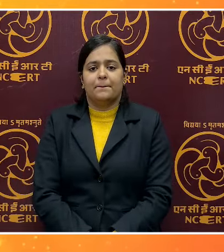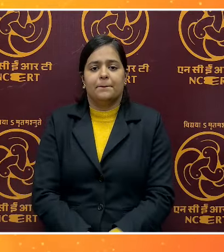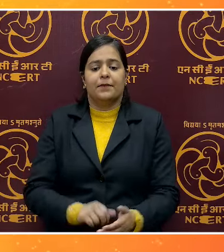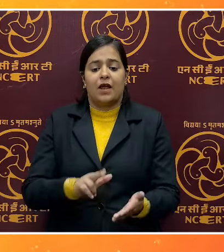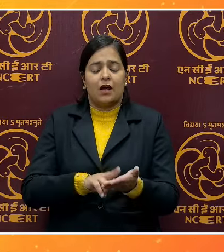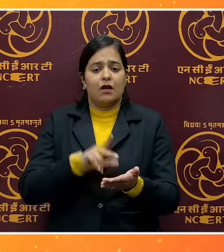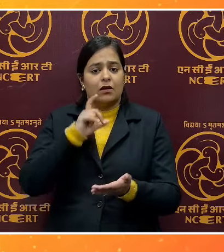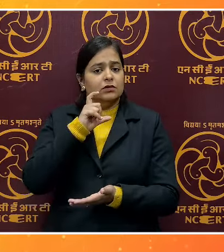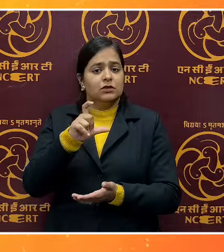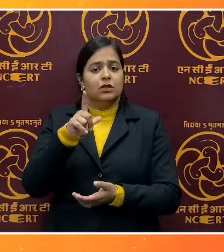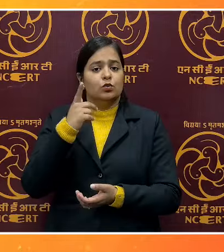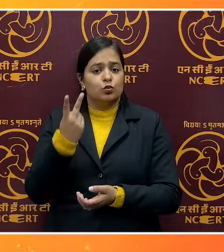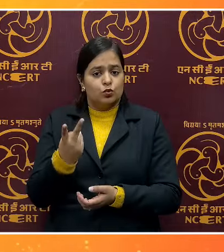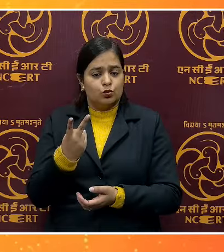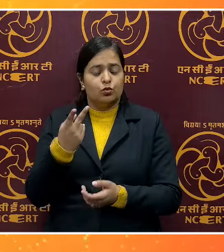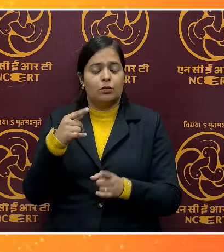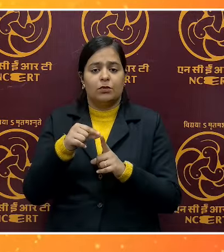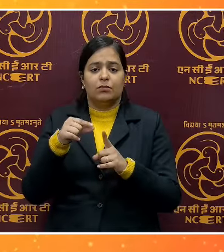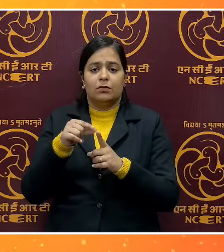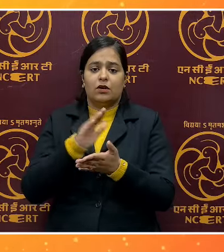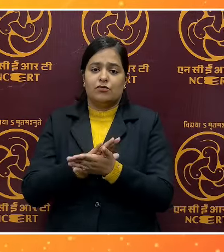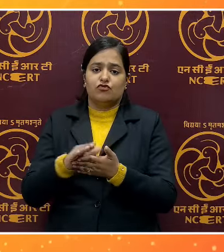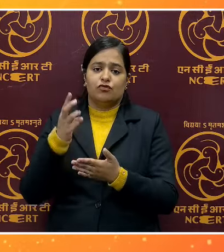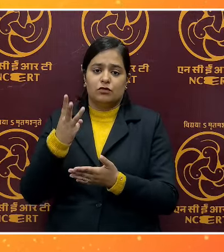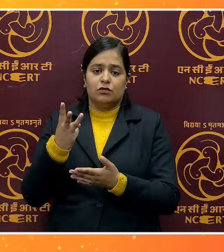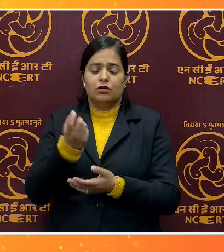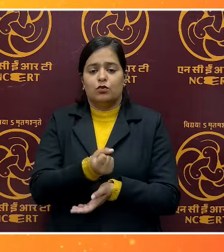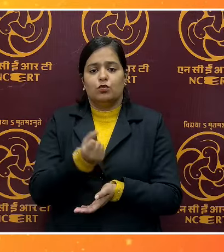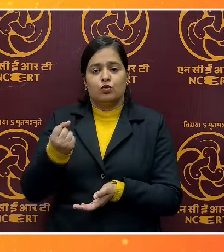NiCl2 PPH3 whole twice,